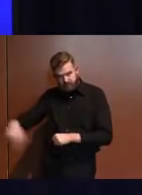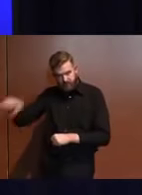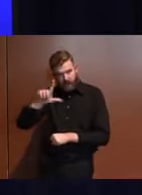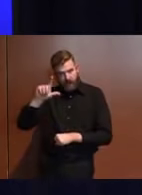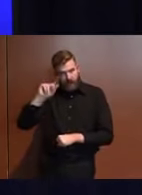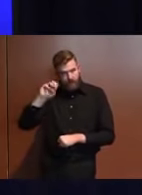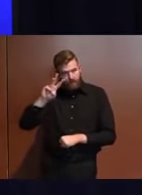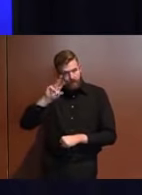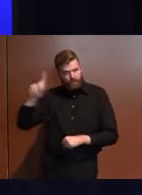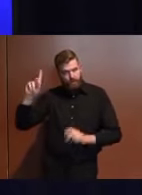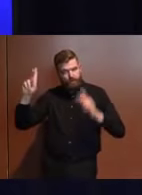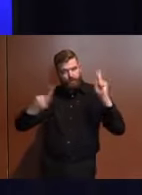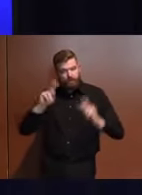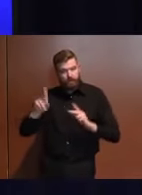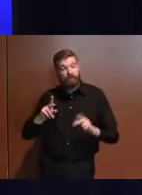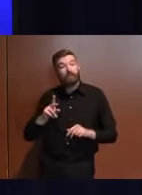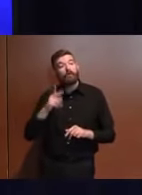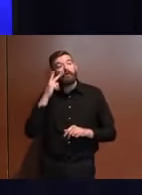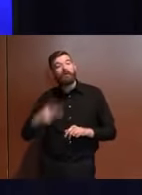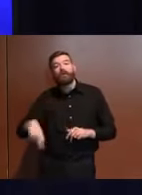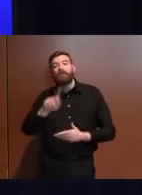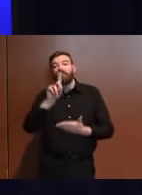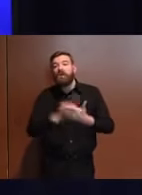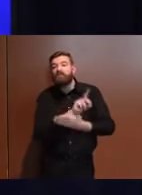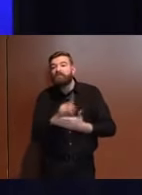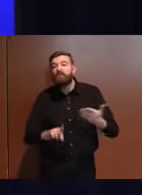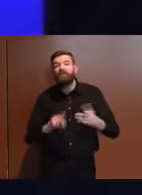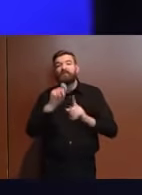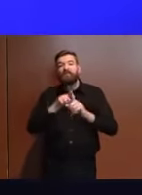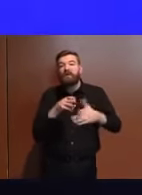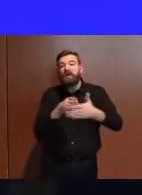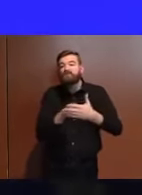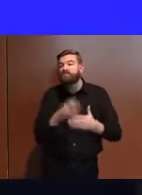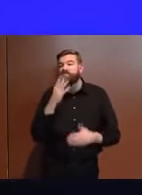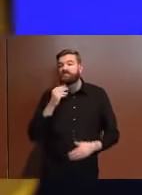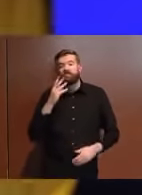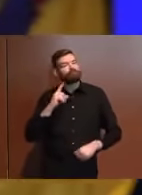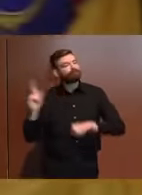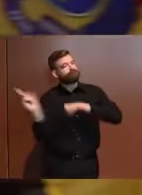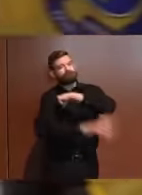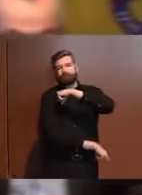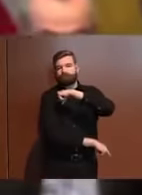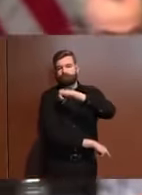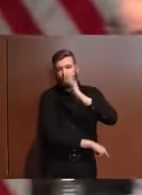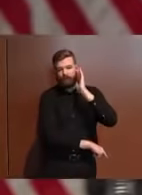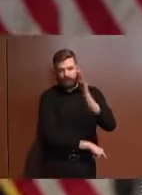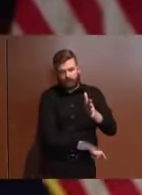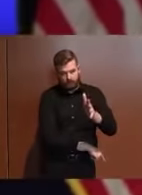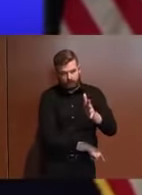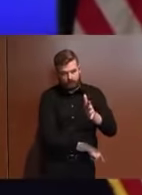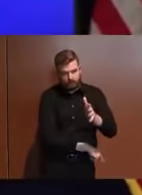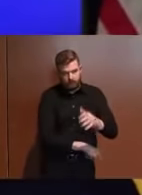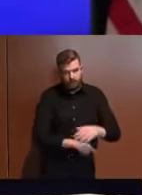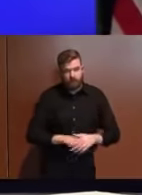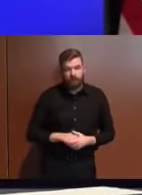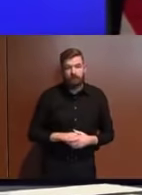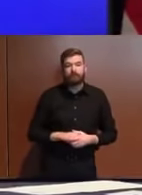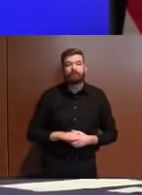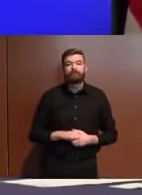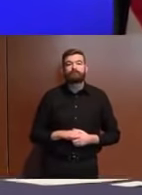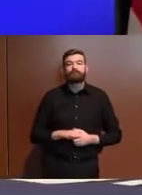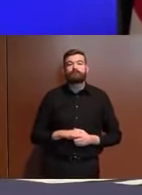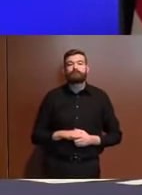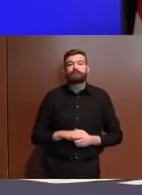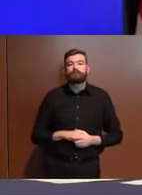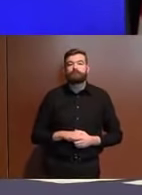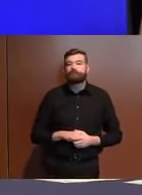extent allowed by law. Thank you, Governor. Thank you, Colonel. And that last point, there is some